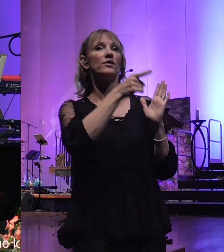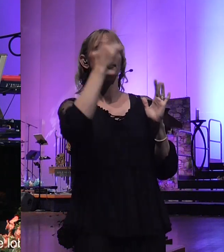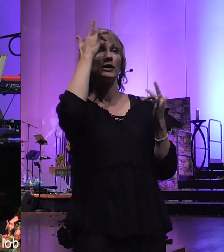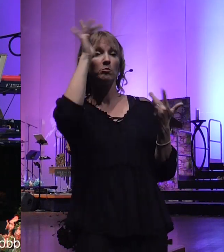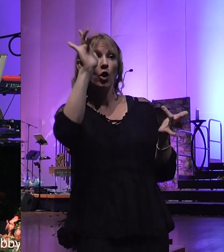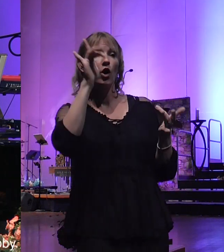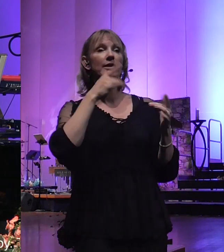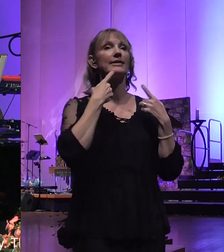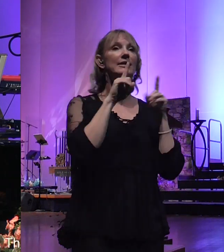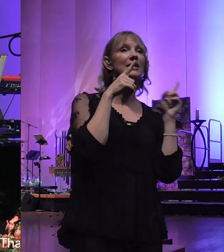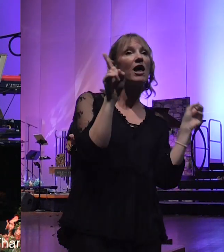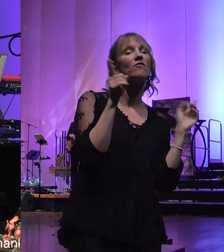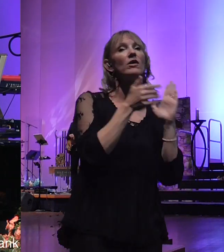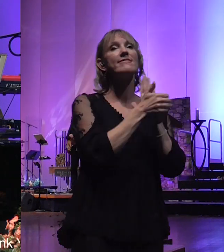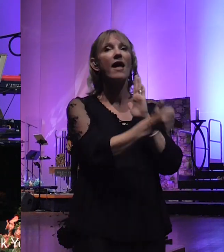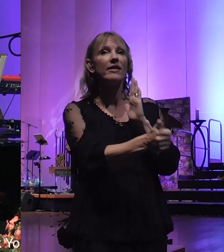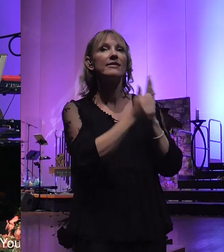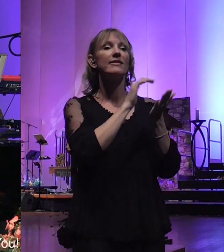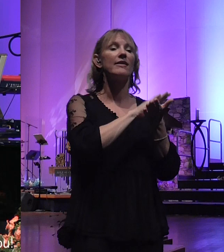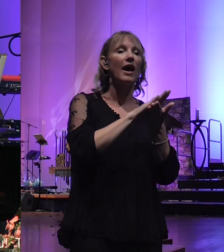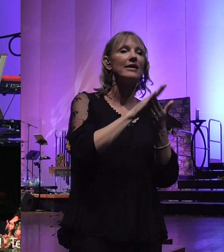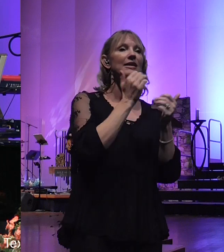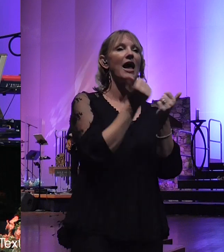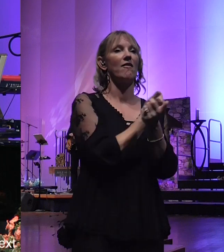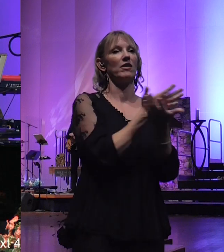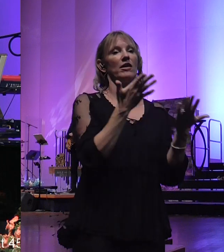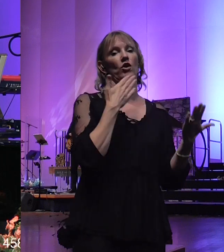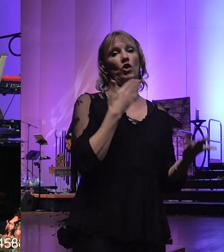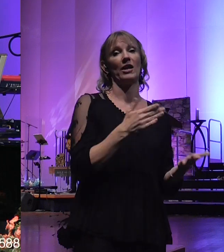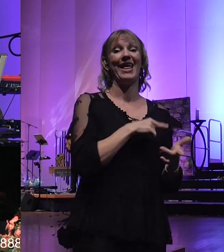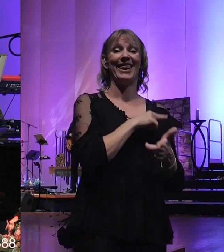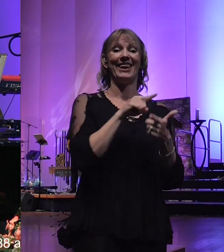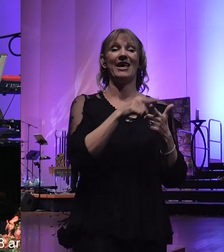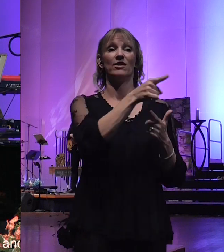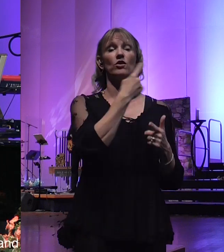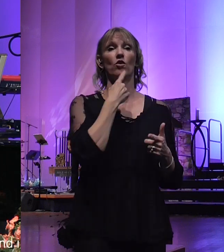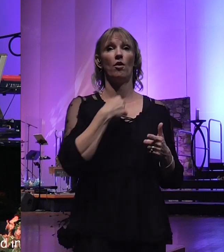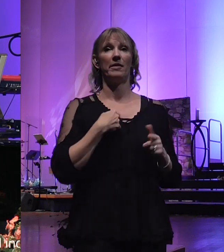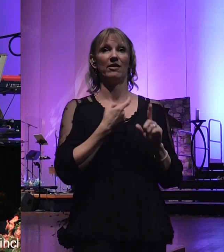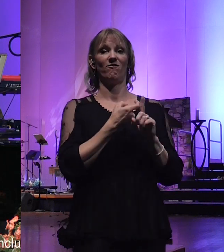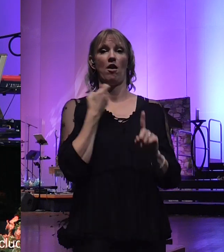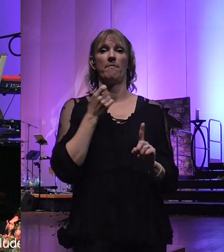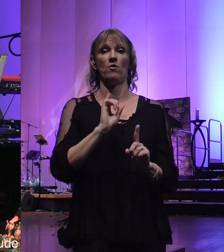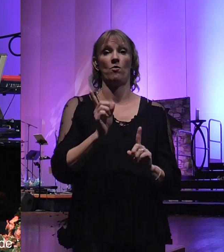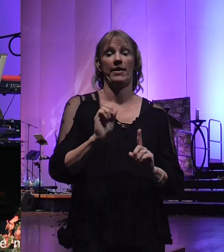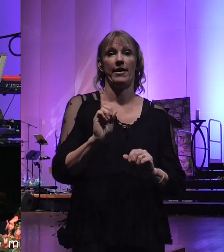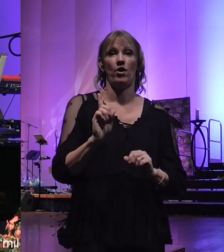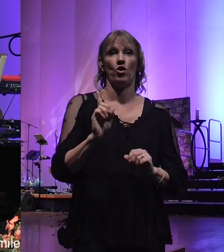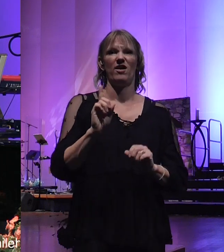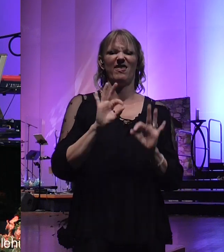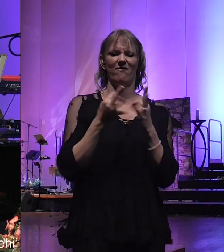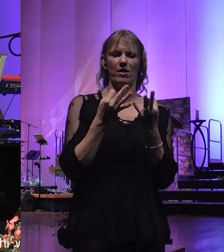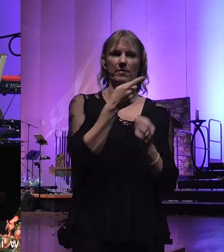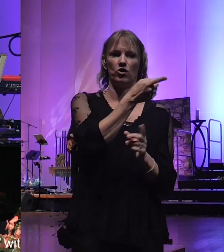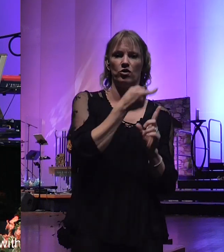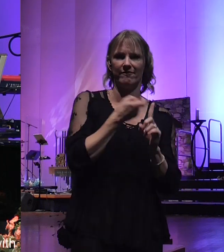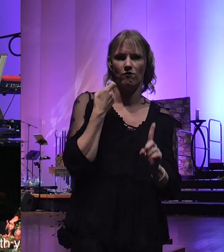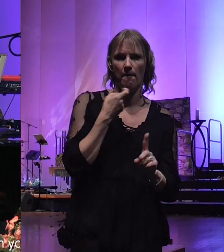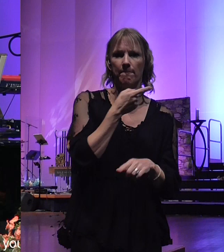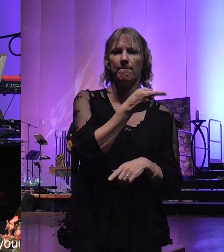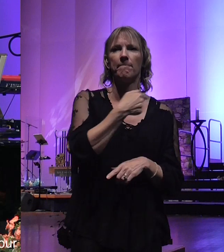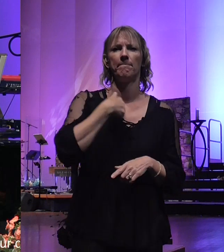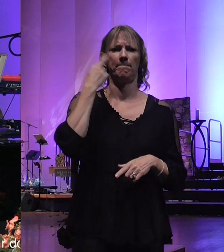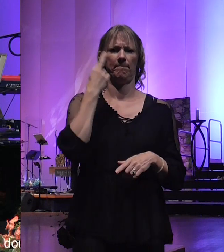and successful and talented and nice and everything good. Then she told me where she came from, the family she came from.